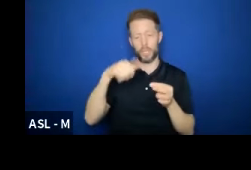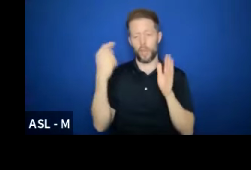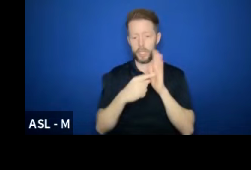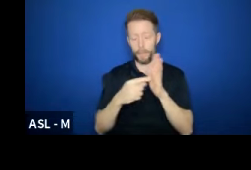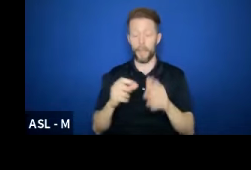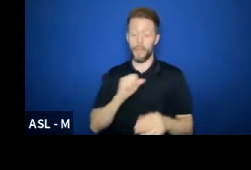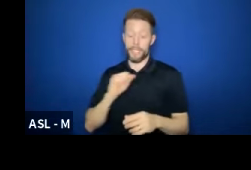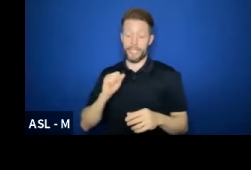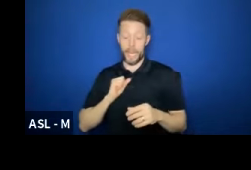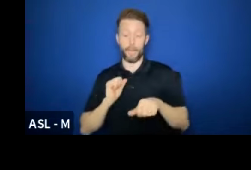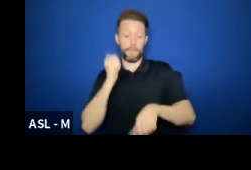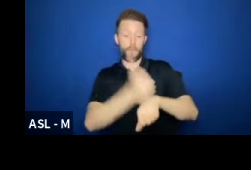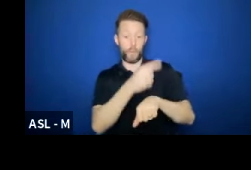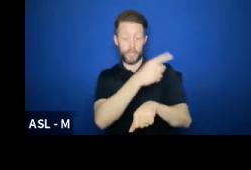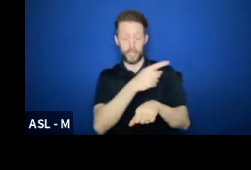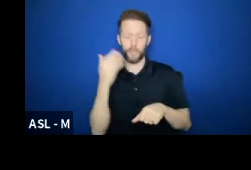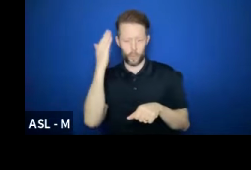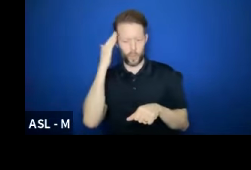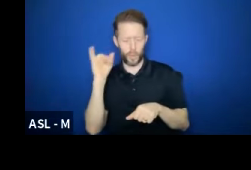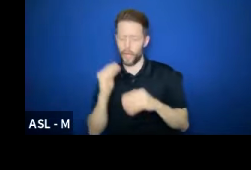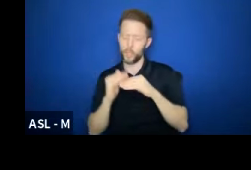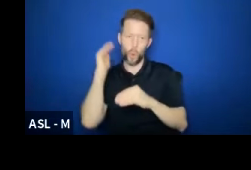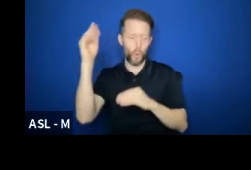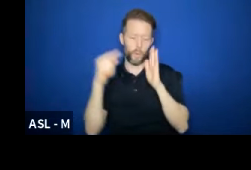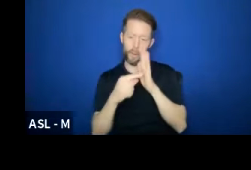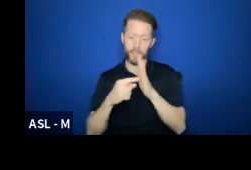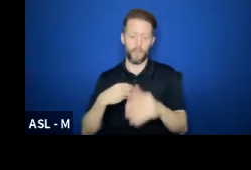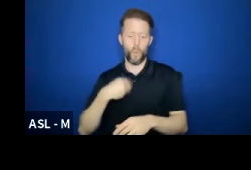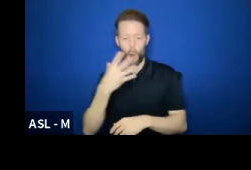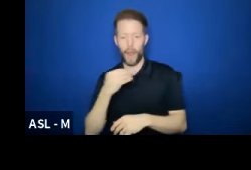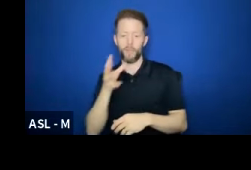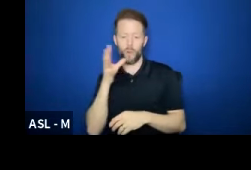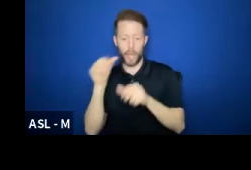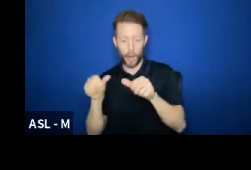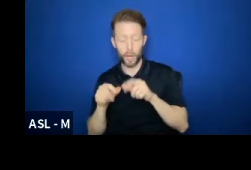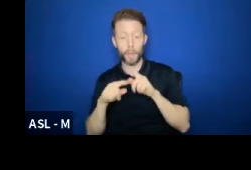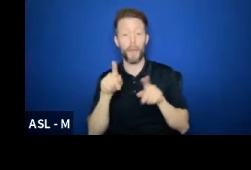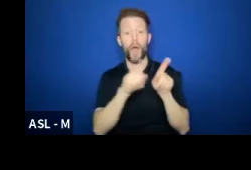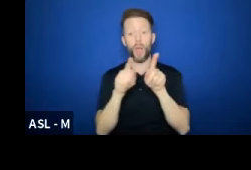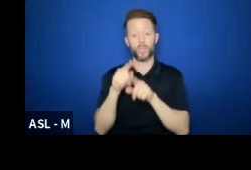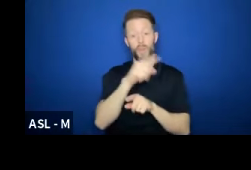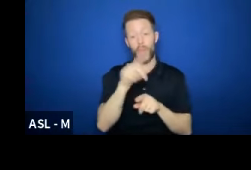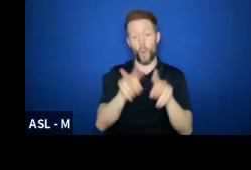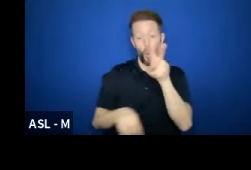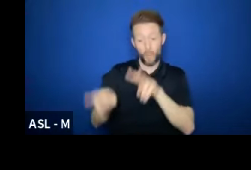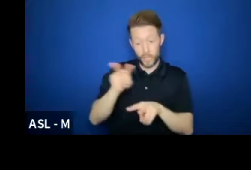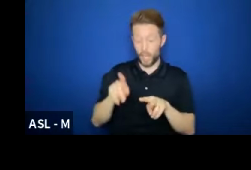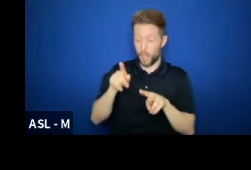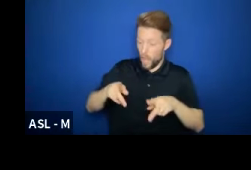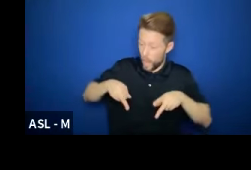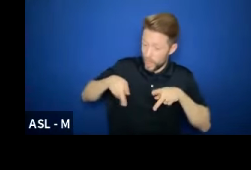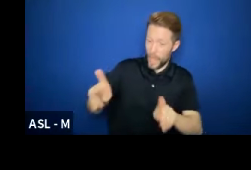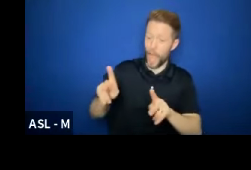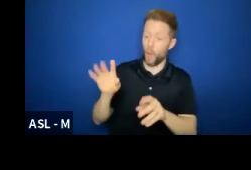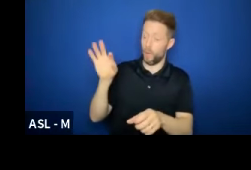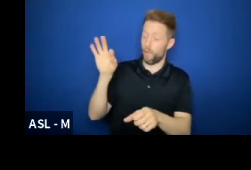the Senate, which, as we know, is overrepresentative of white rural areas, but also it has overseen voter disenfranchisement of Black and brown